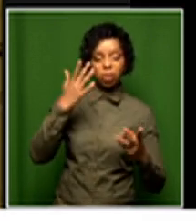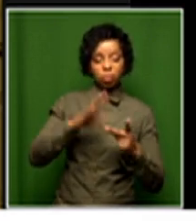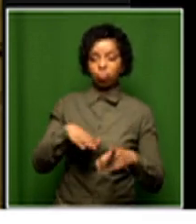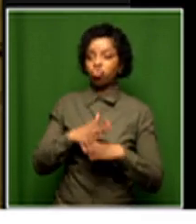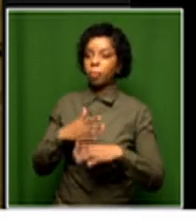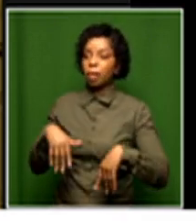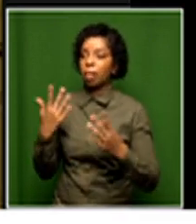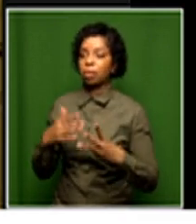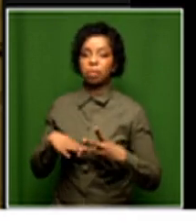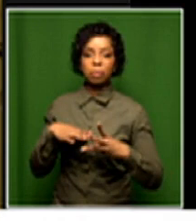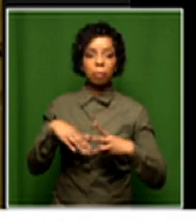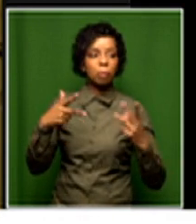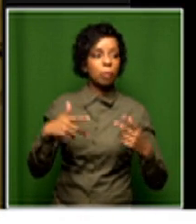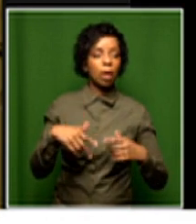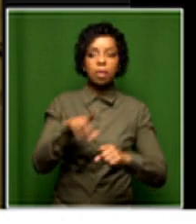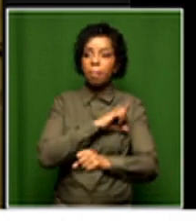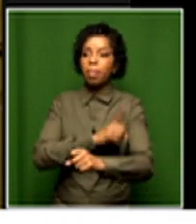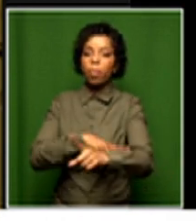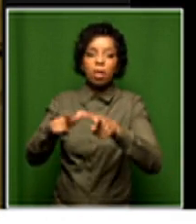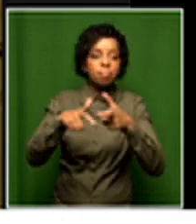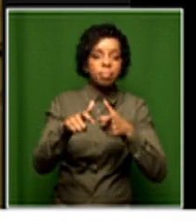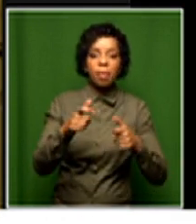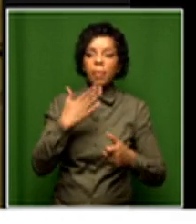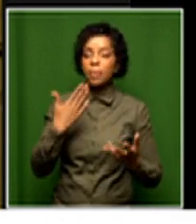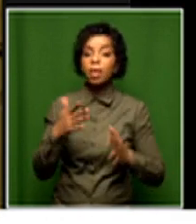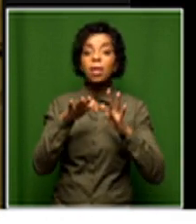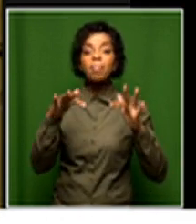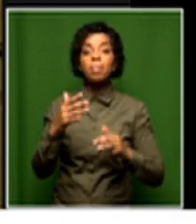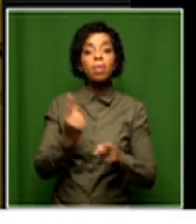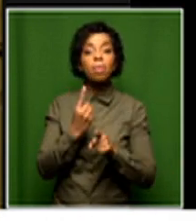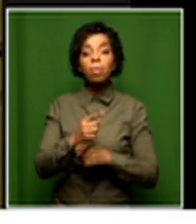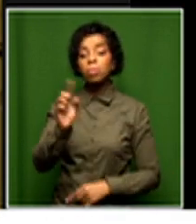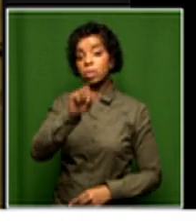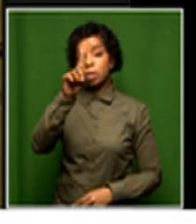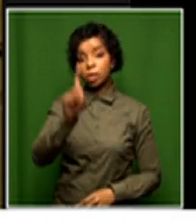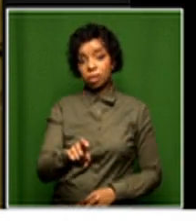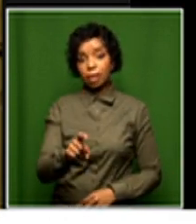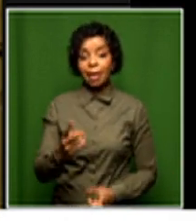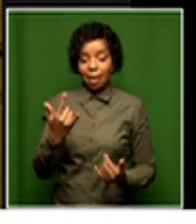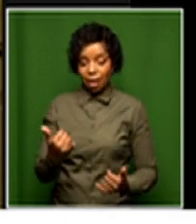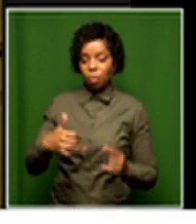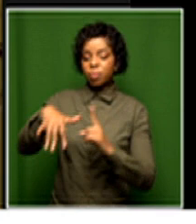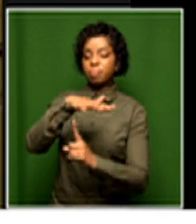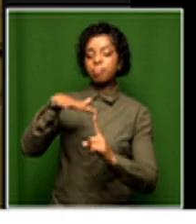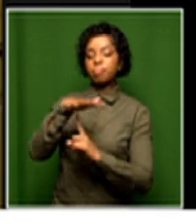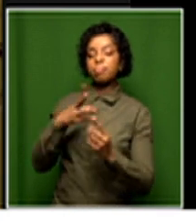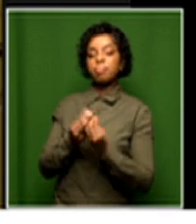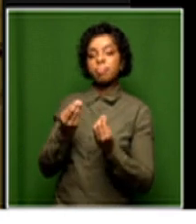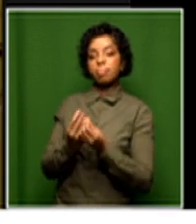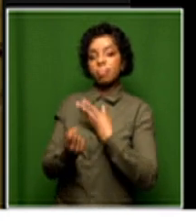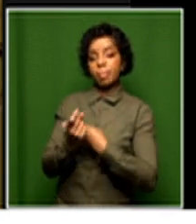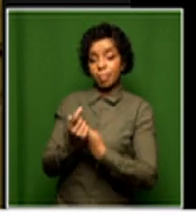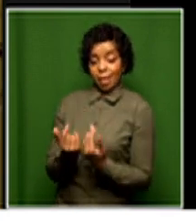the power certain government holds, those who actually question the status quo at this point in time. So although